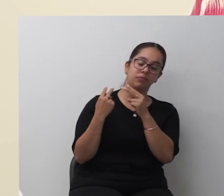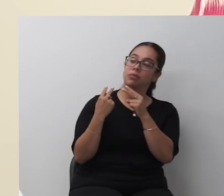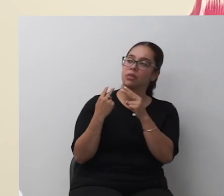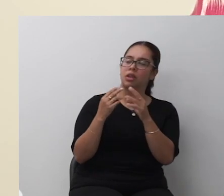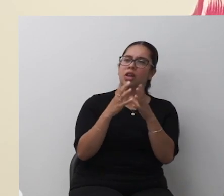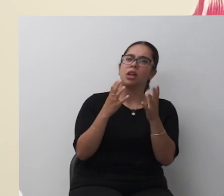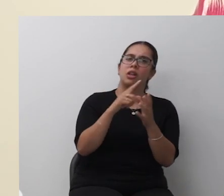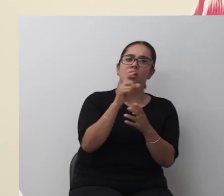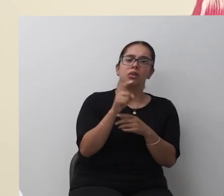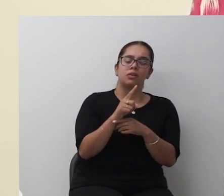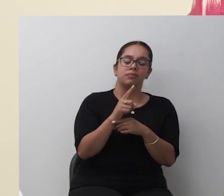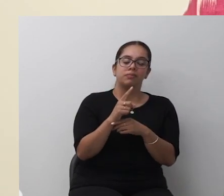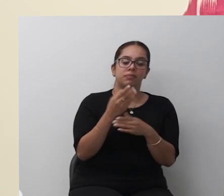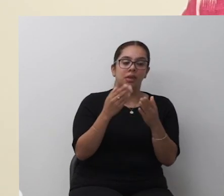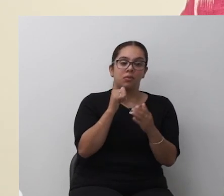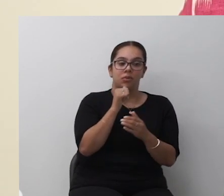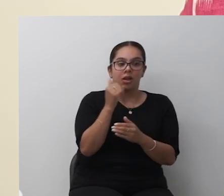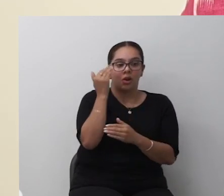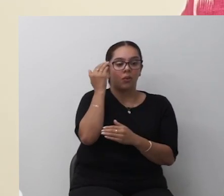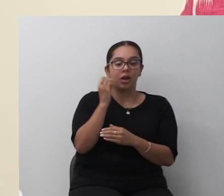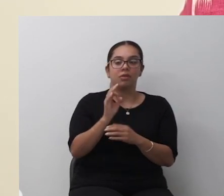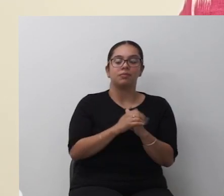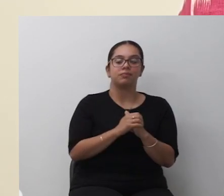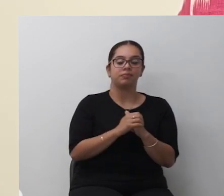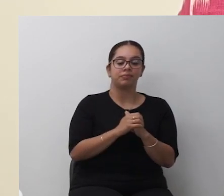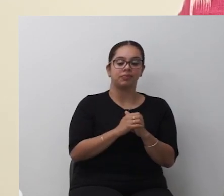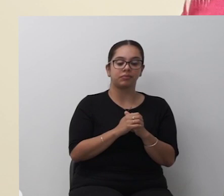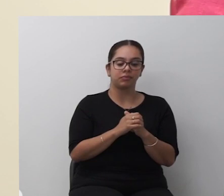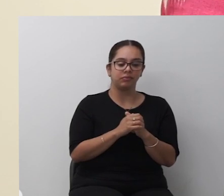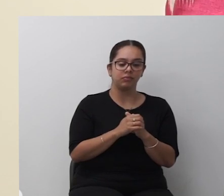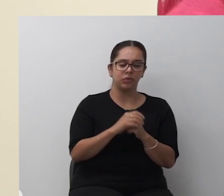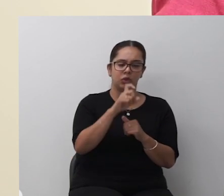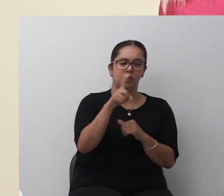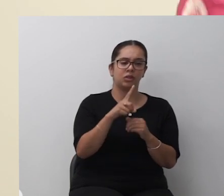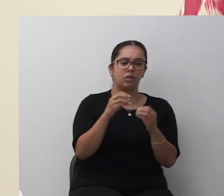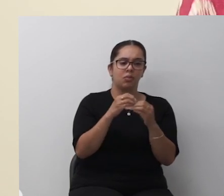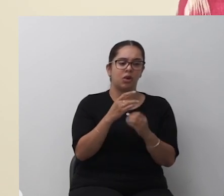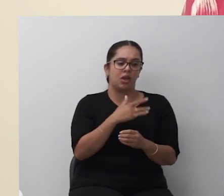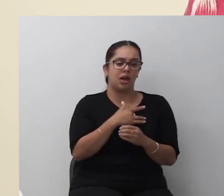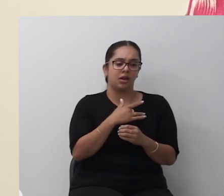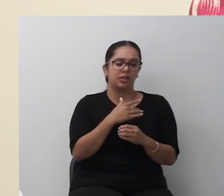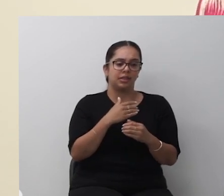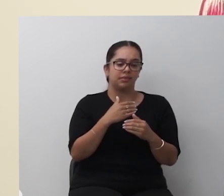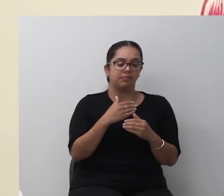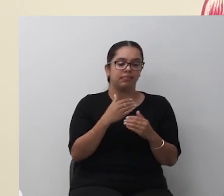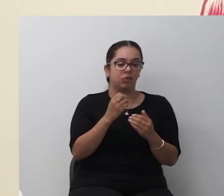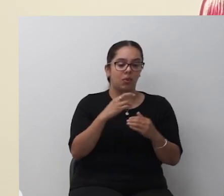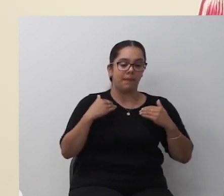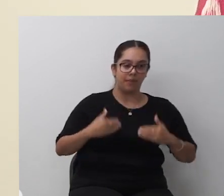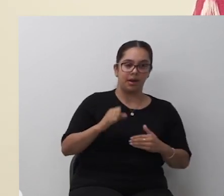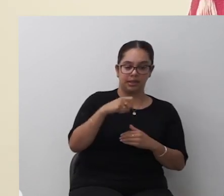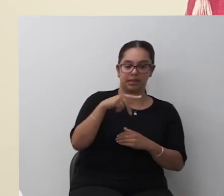lot of the questions that maybe we're not aware of, that are more in the heart space or the body space. And